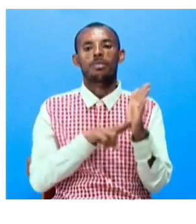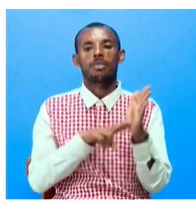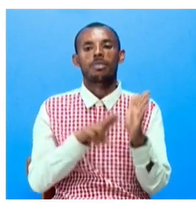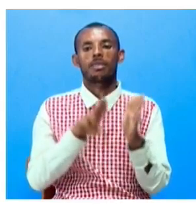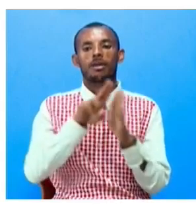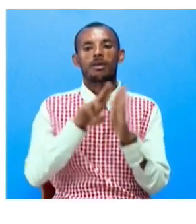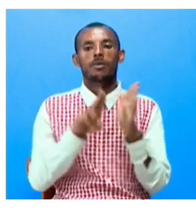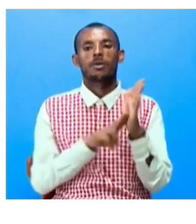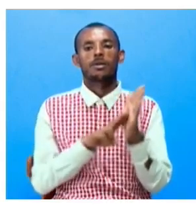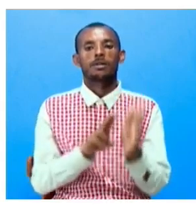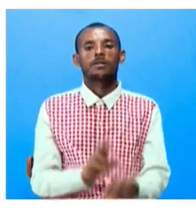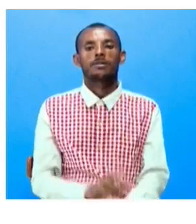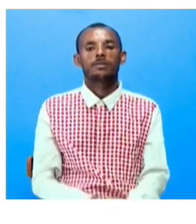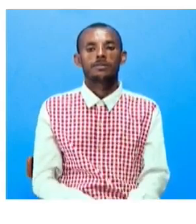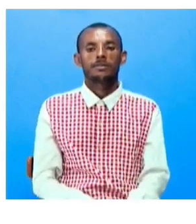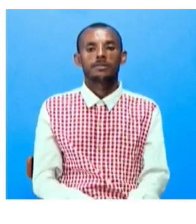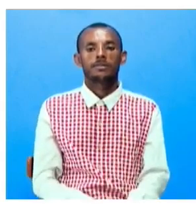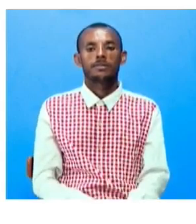unit